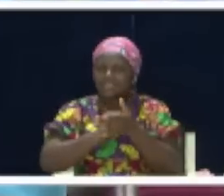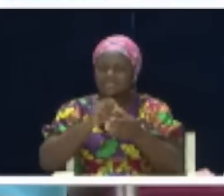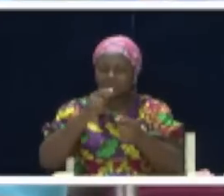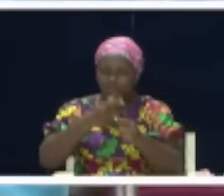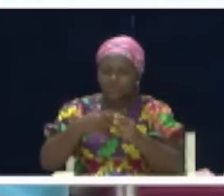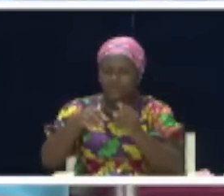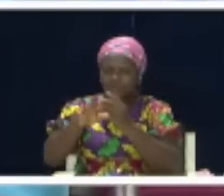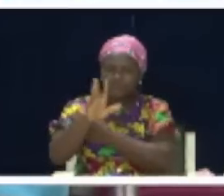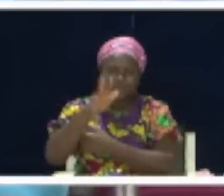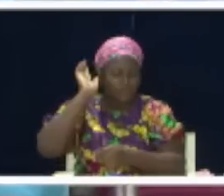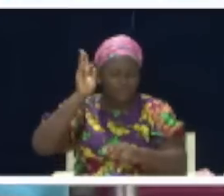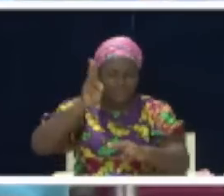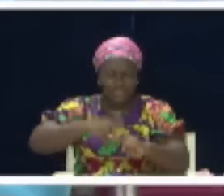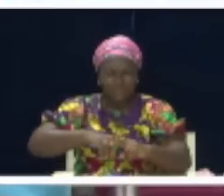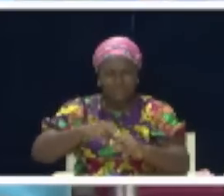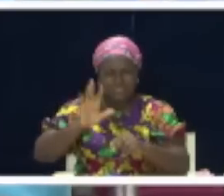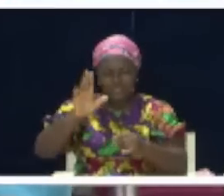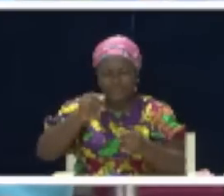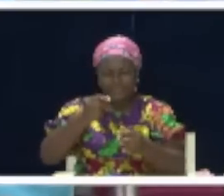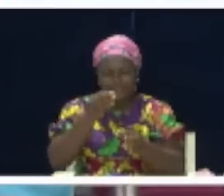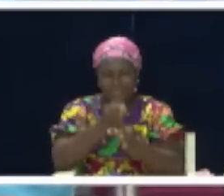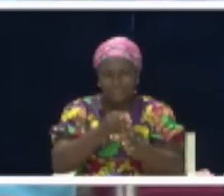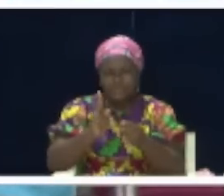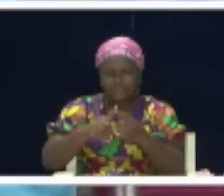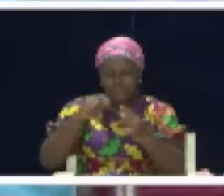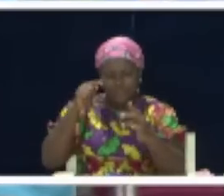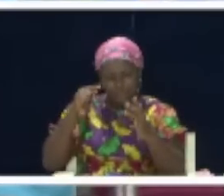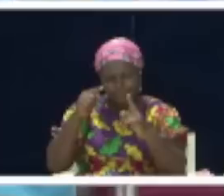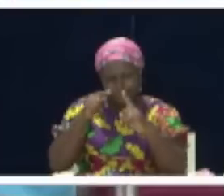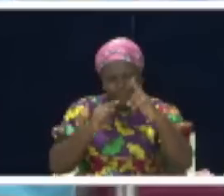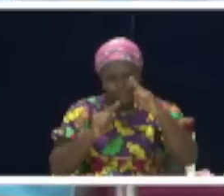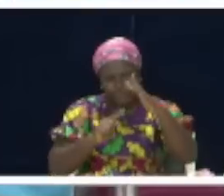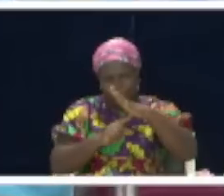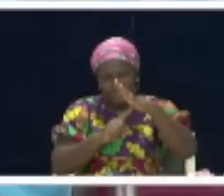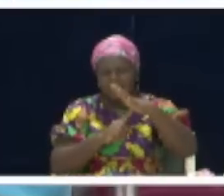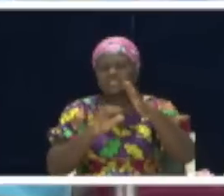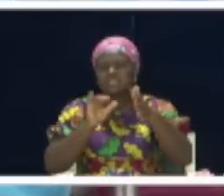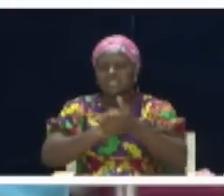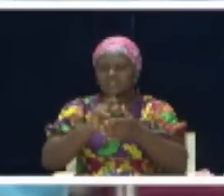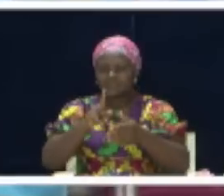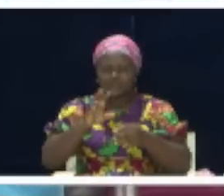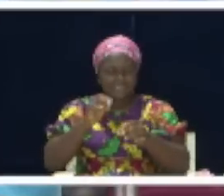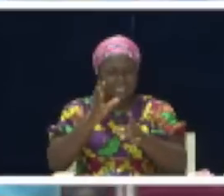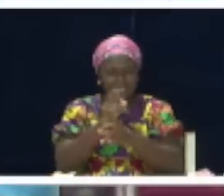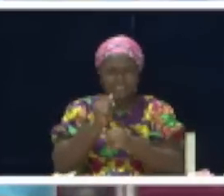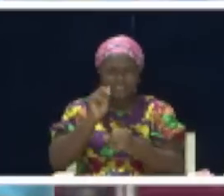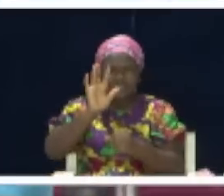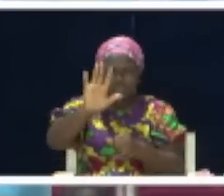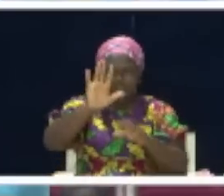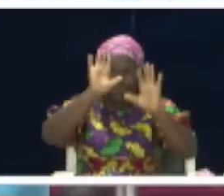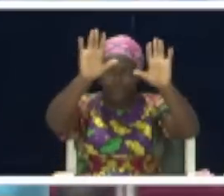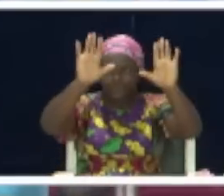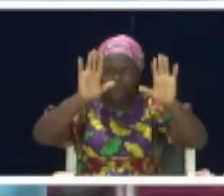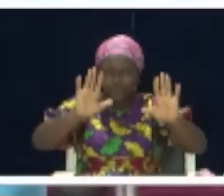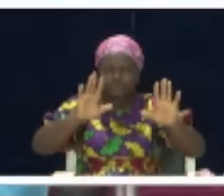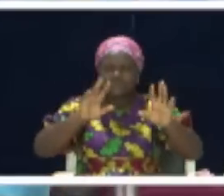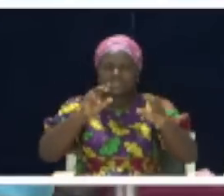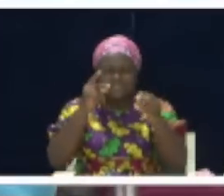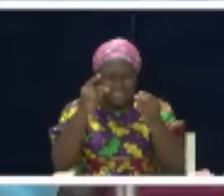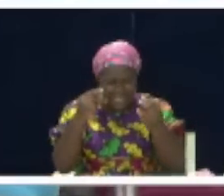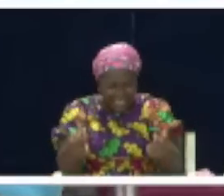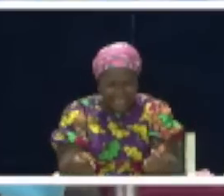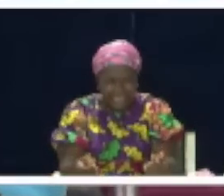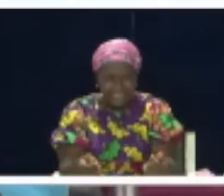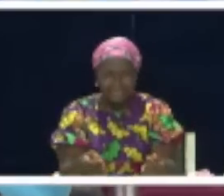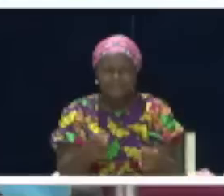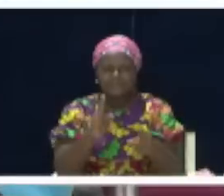faith to the point where you'll be able to get your miracle instantly. When it is time